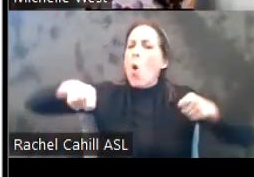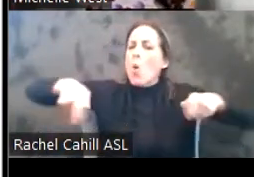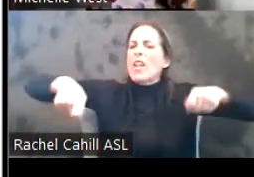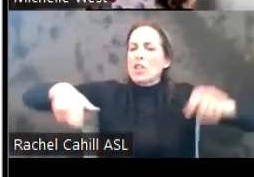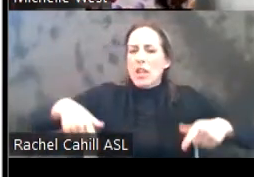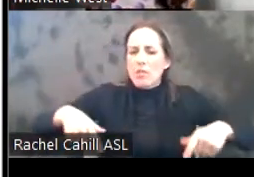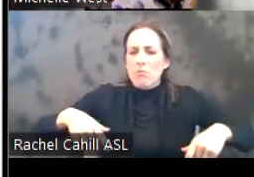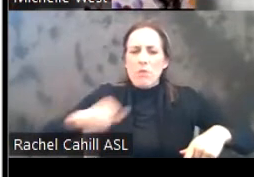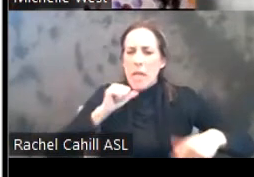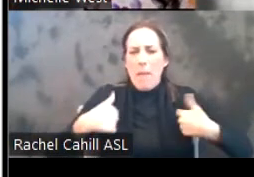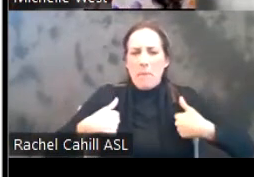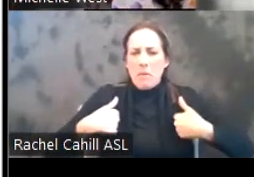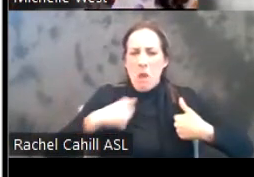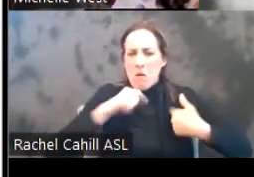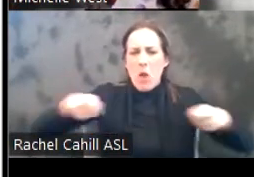it's not me.